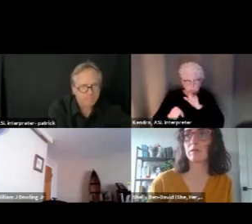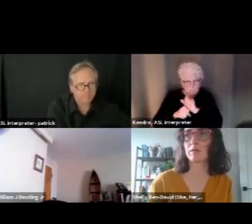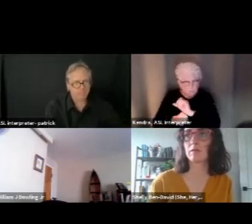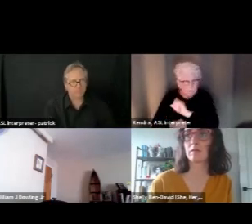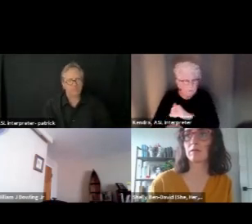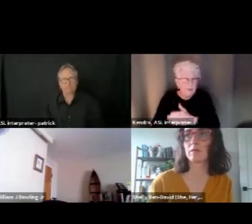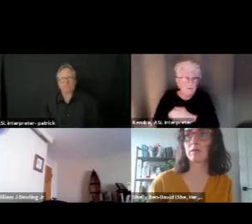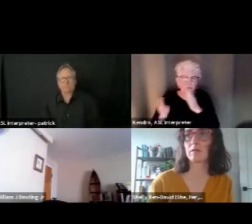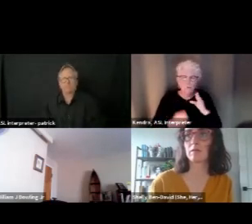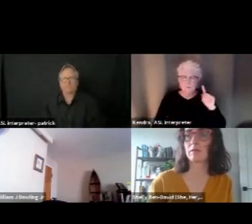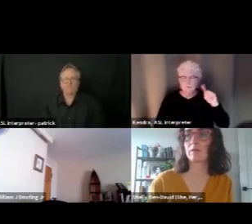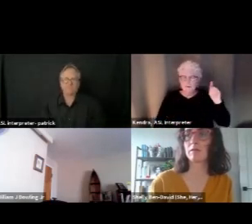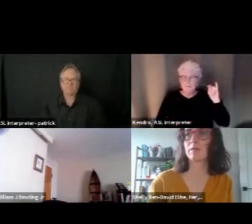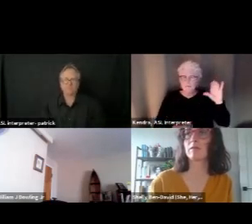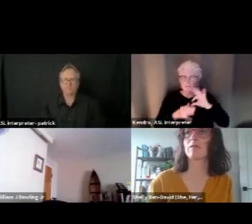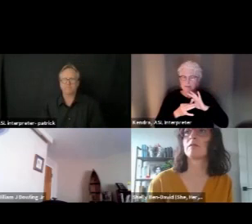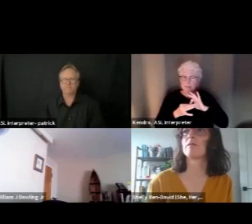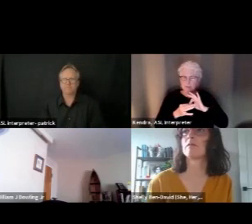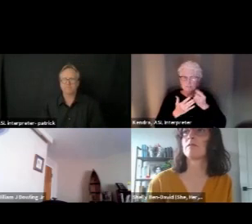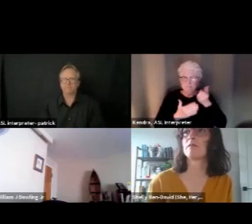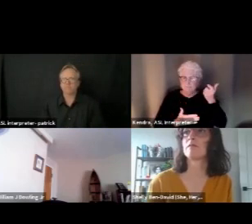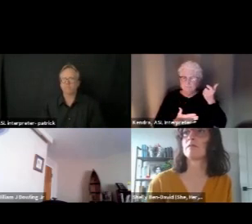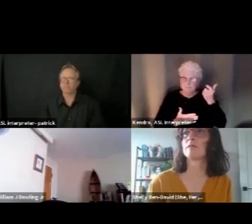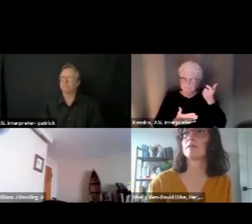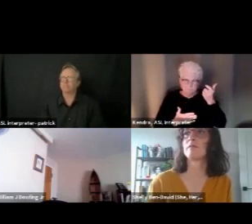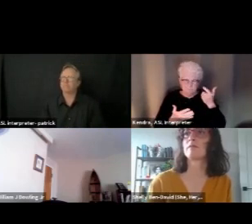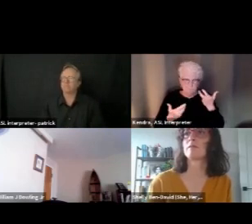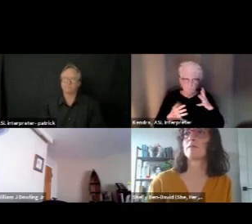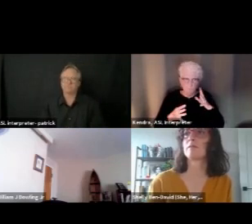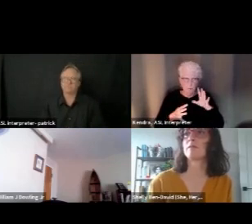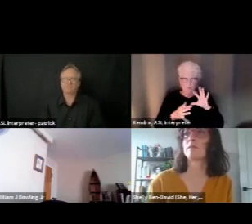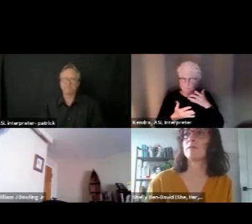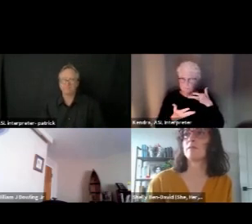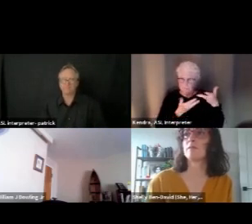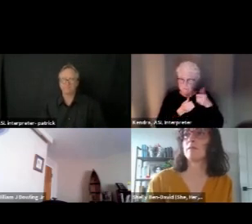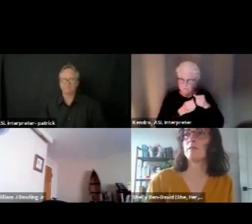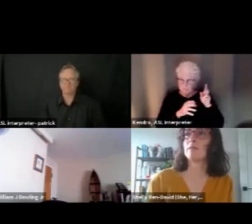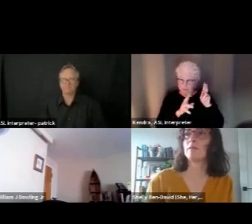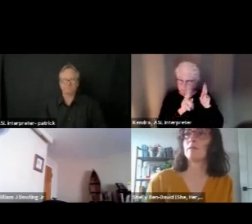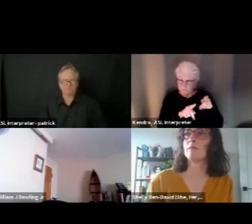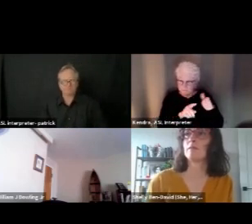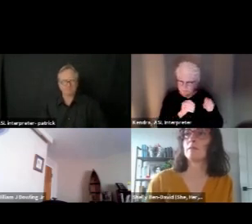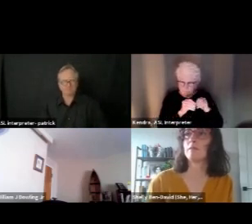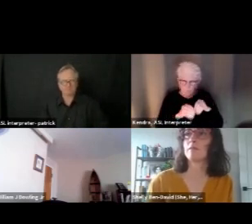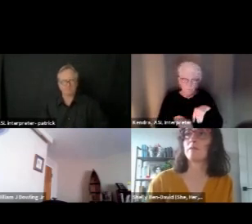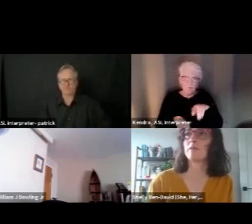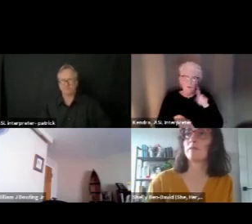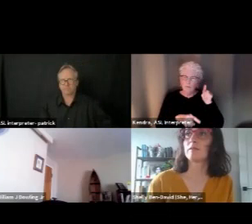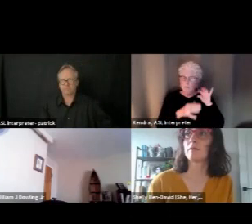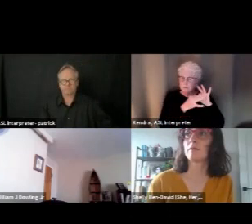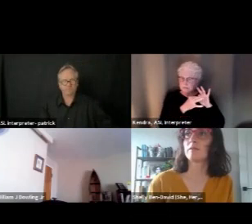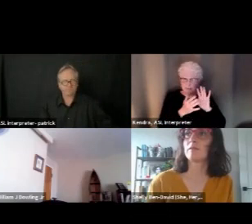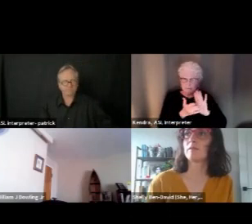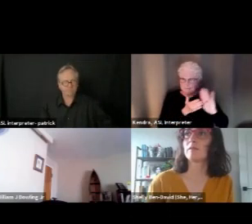with people they no longer want to associate with. Some people describe feeling like stronger and